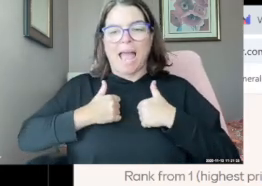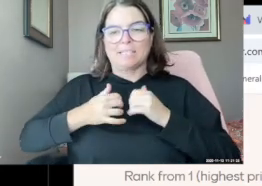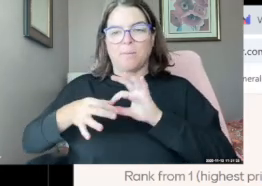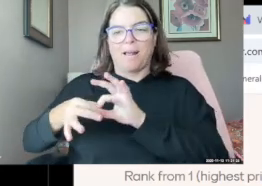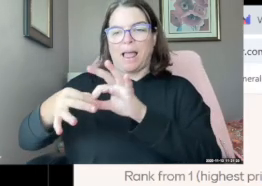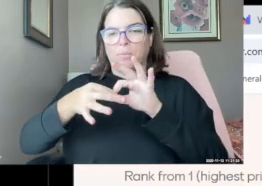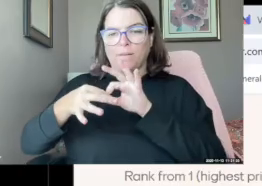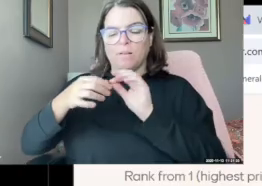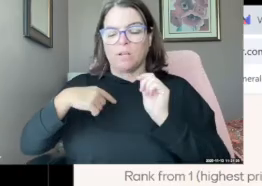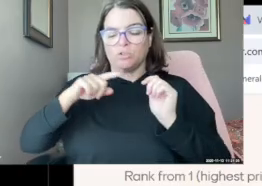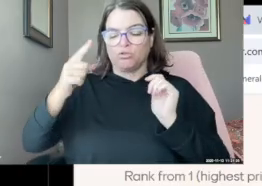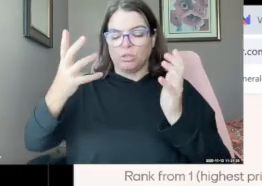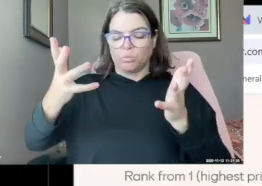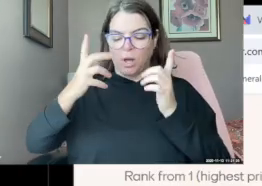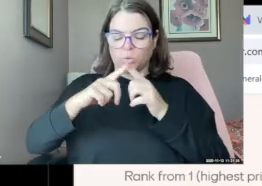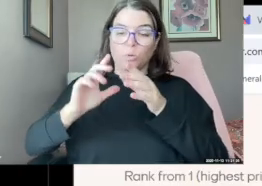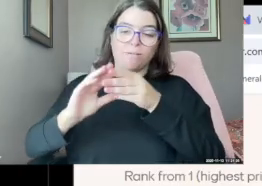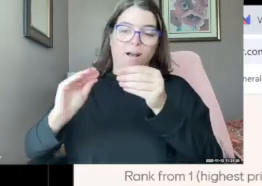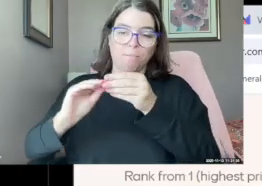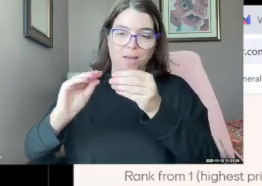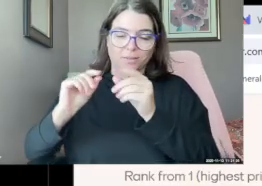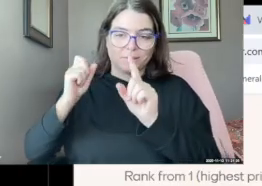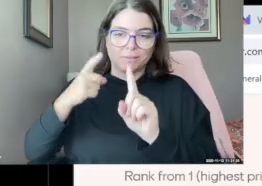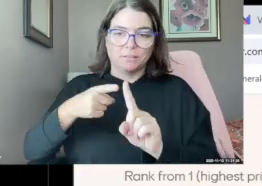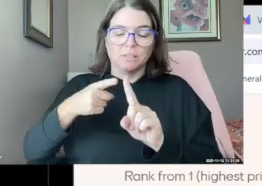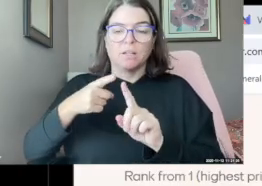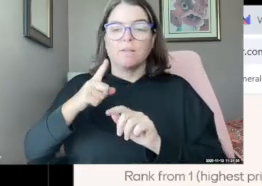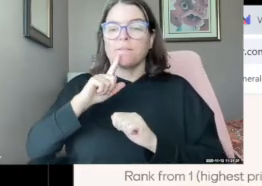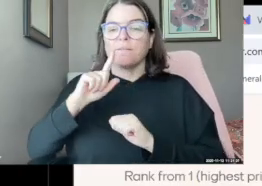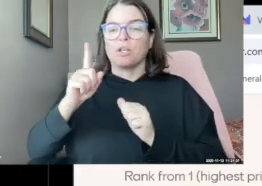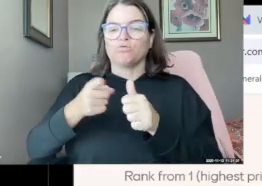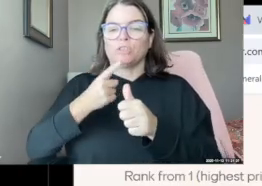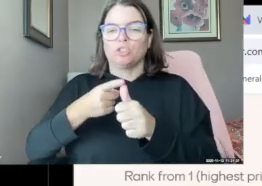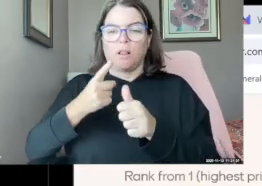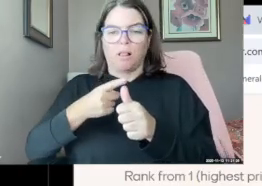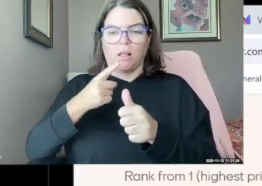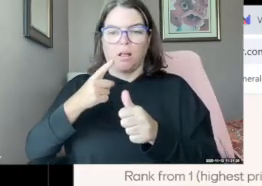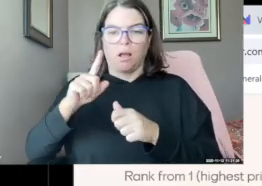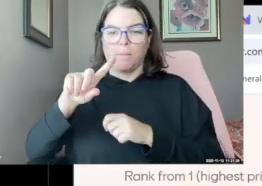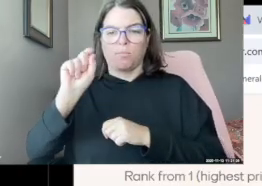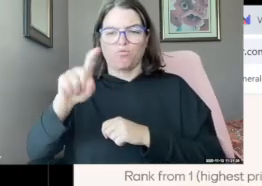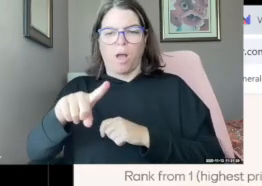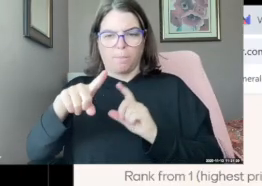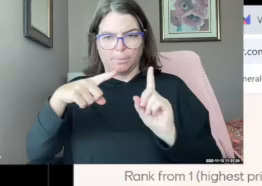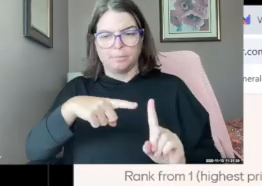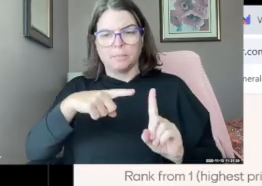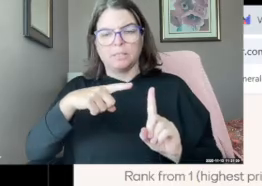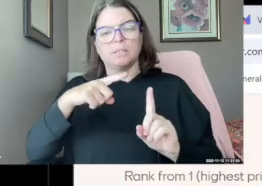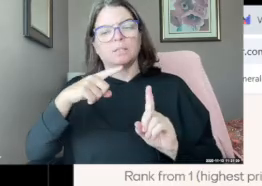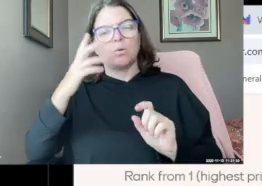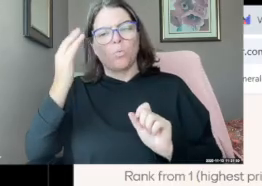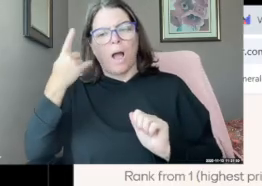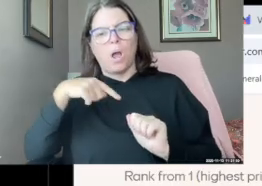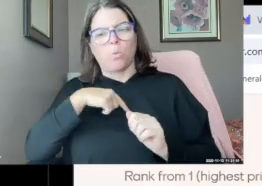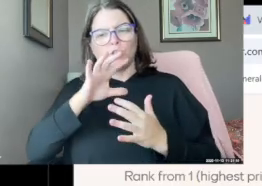Hello, my name is Alex. I am with the Central California Asthma Collaborative. And I just wanted to comment